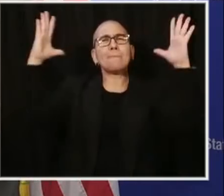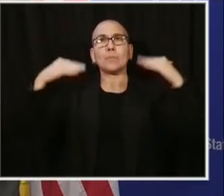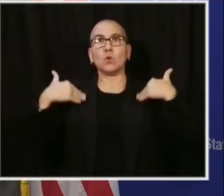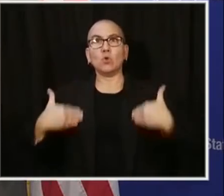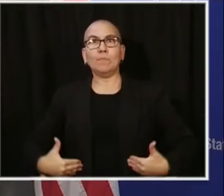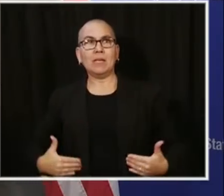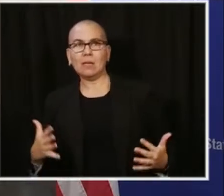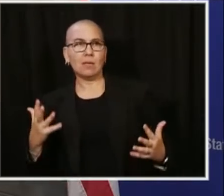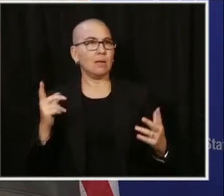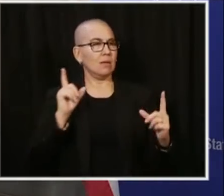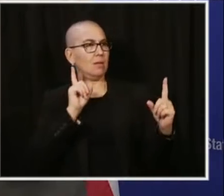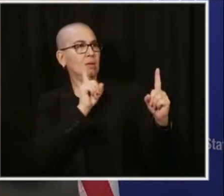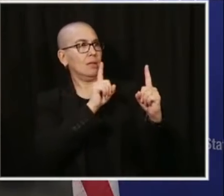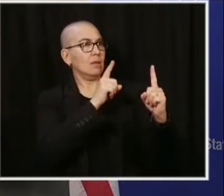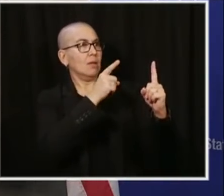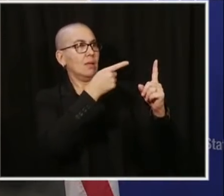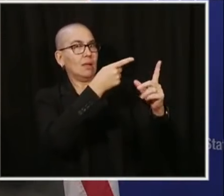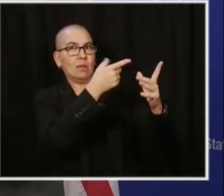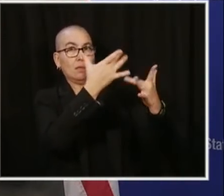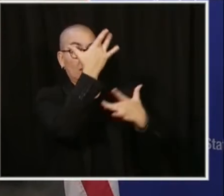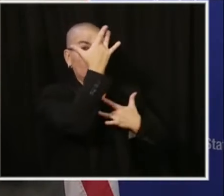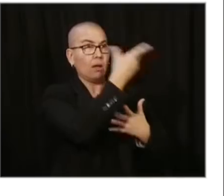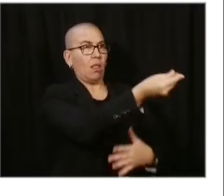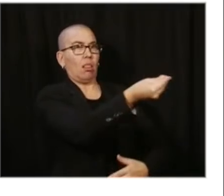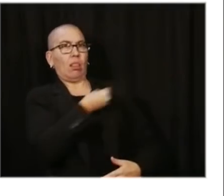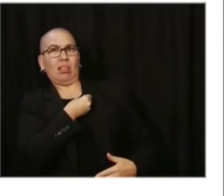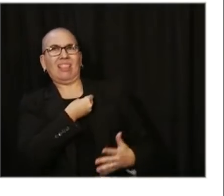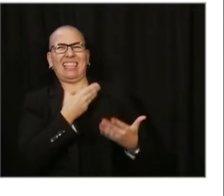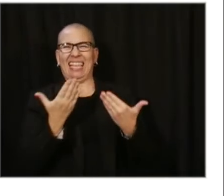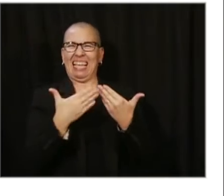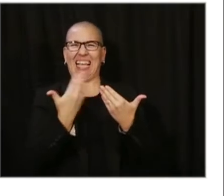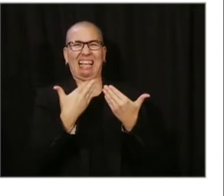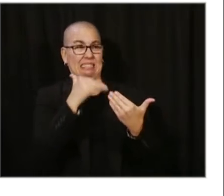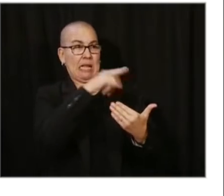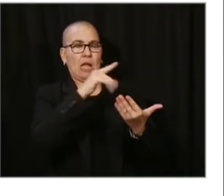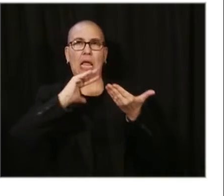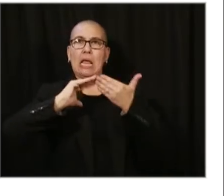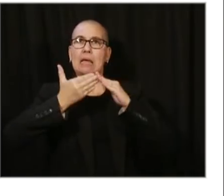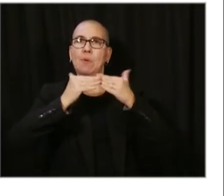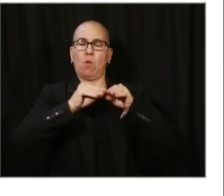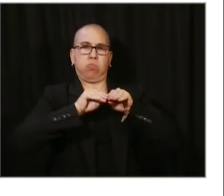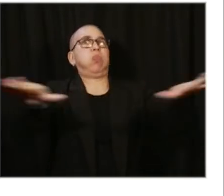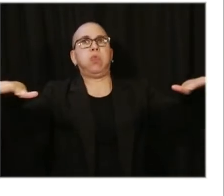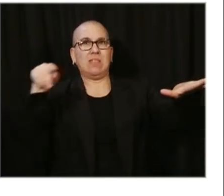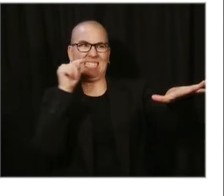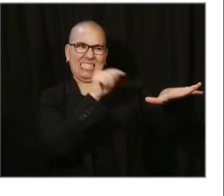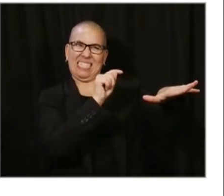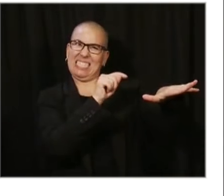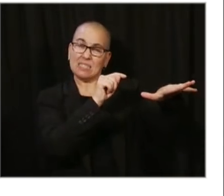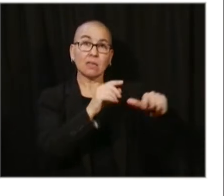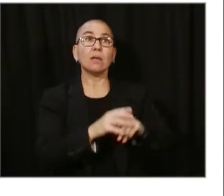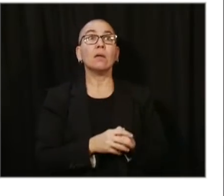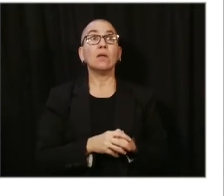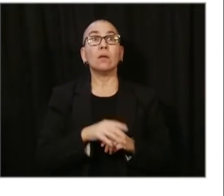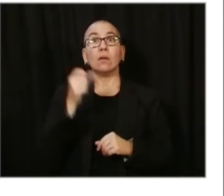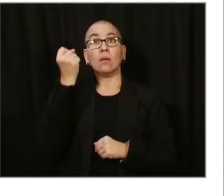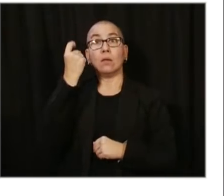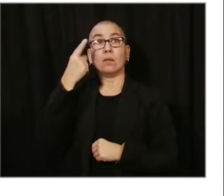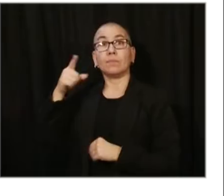spread was much higher in urban areas, not surprising. In the upper Midwest, outside of Illinois